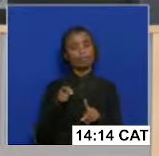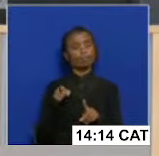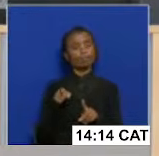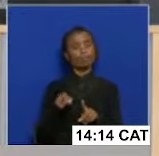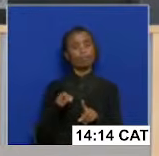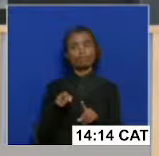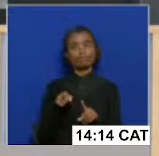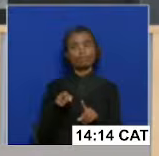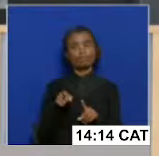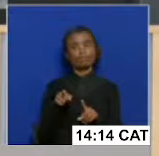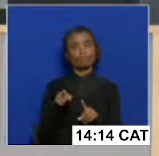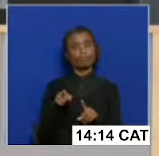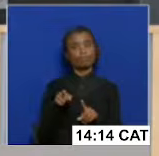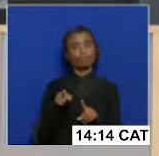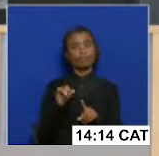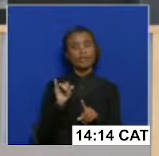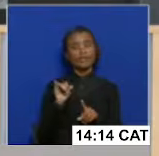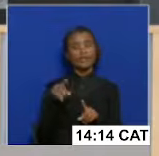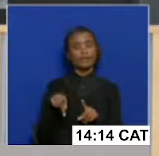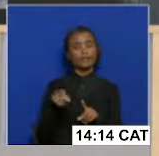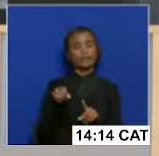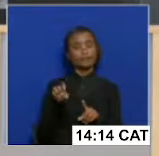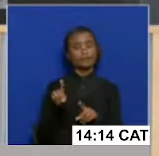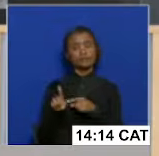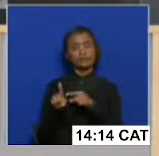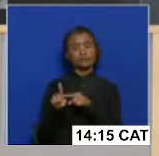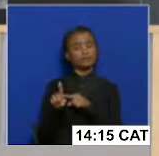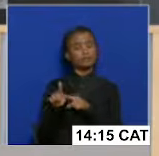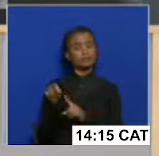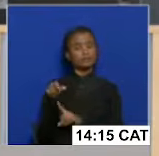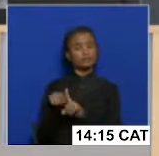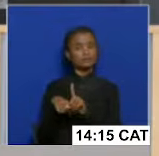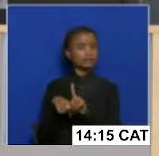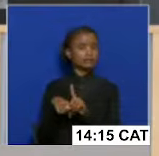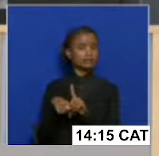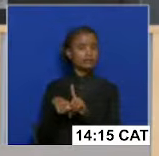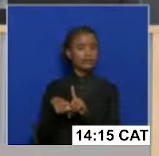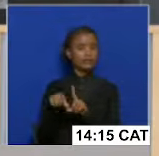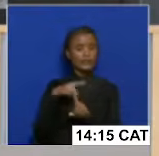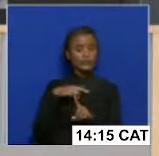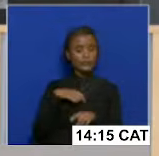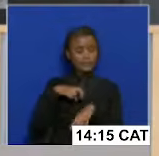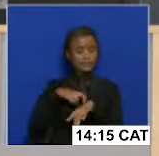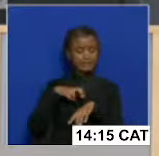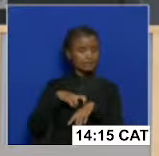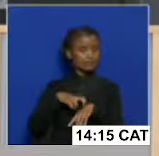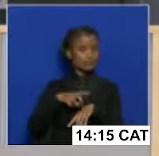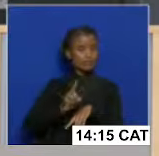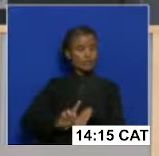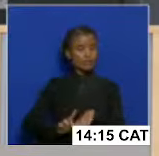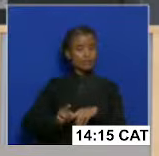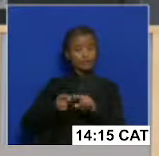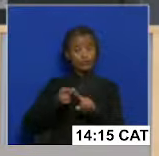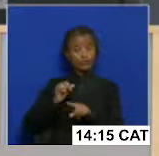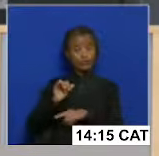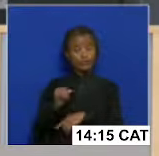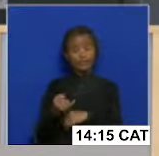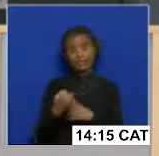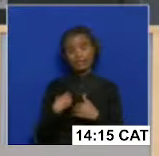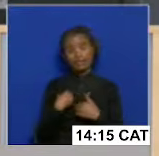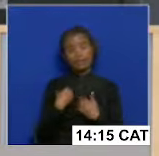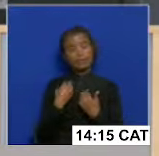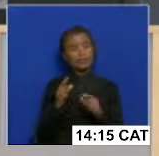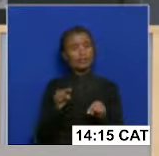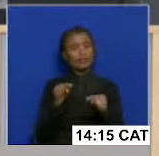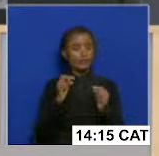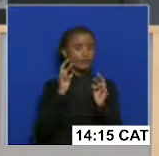the IPID guy, the one in Joburg. Except to say that you were going to